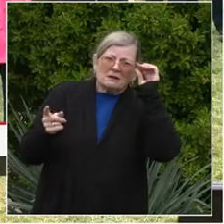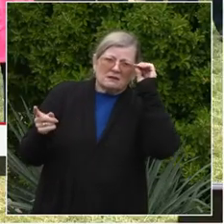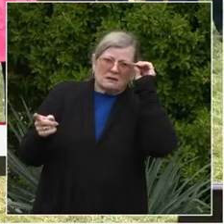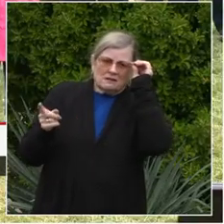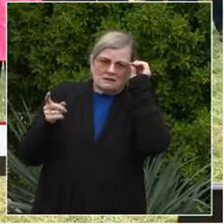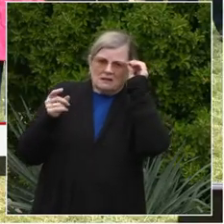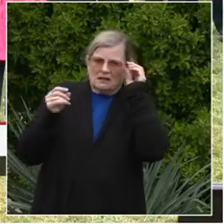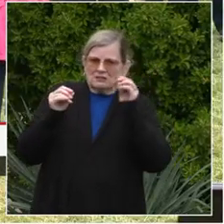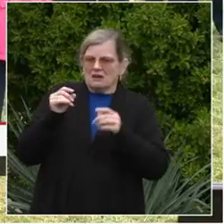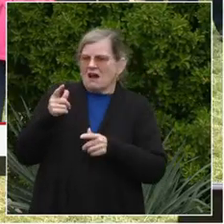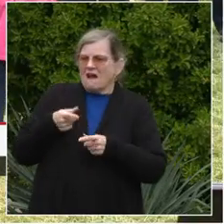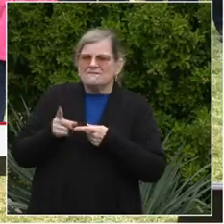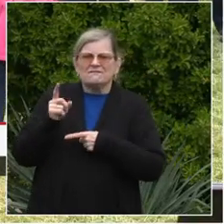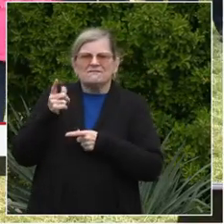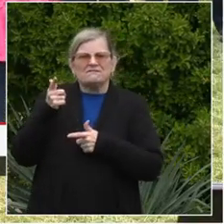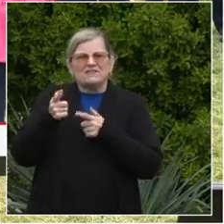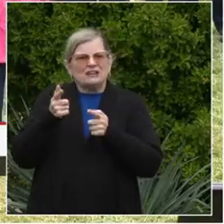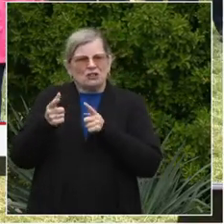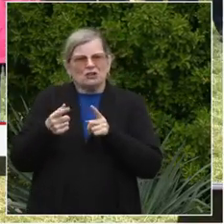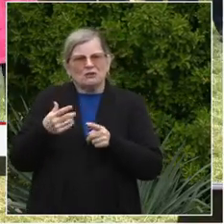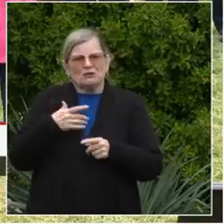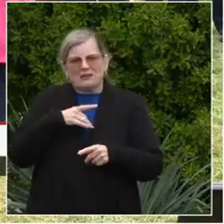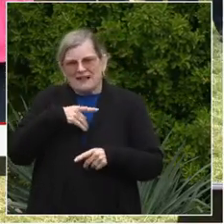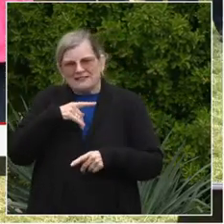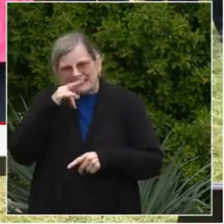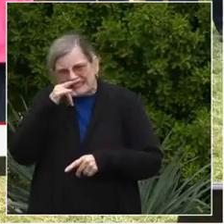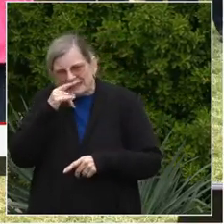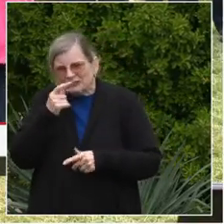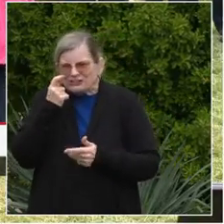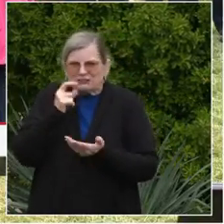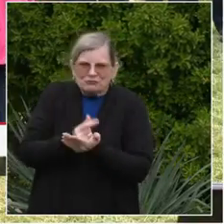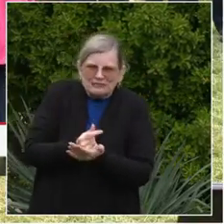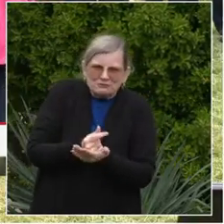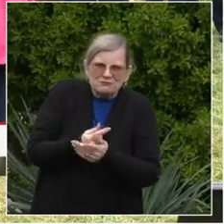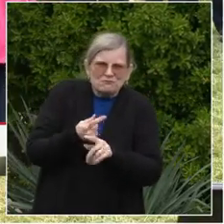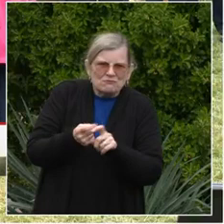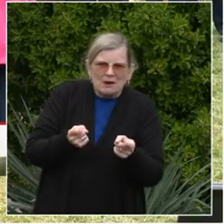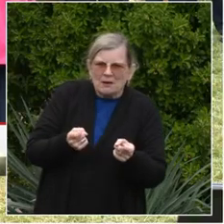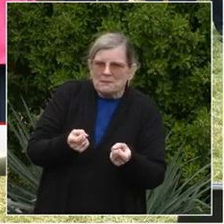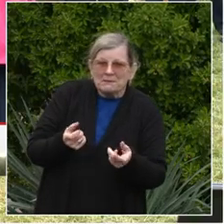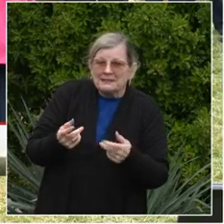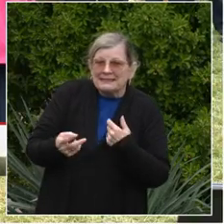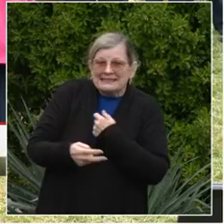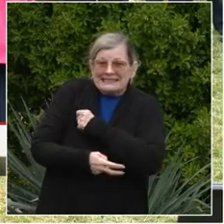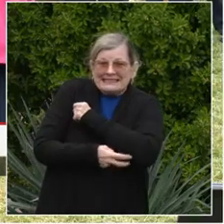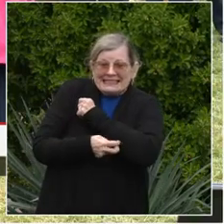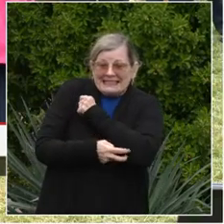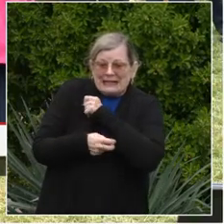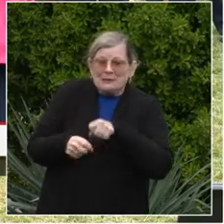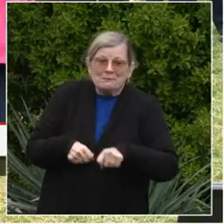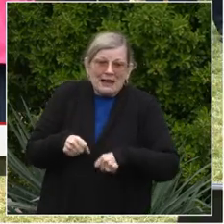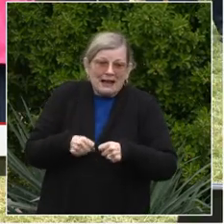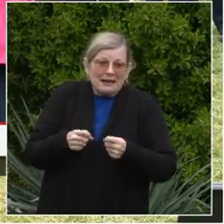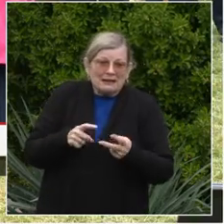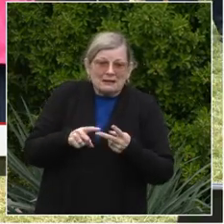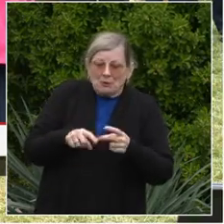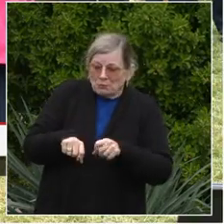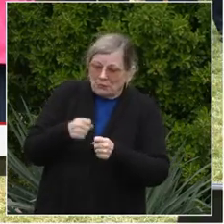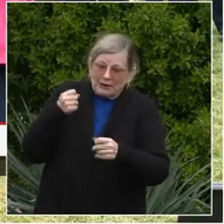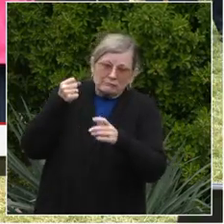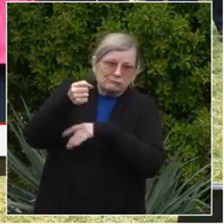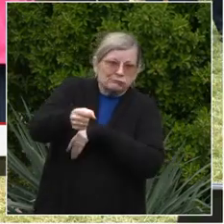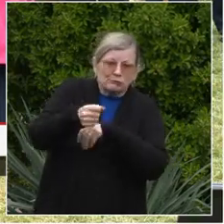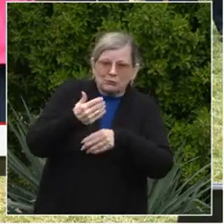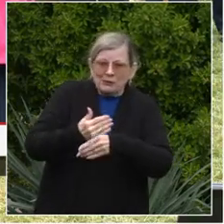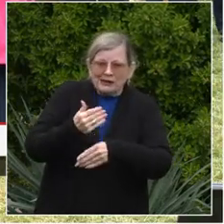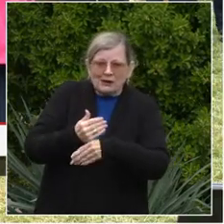are young kids, who graduate from just stealing bikes, breaking into windows, and